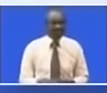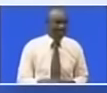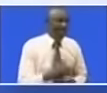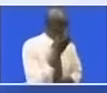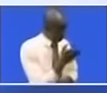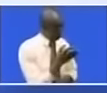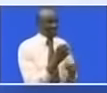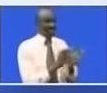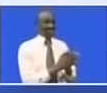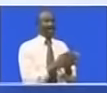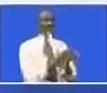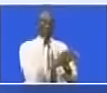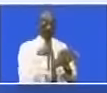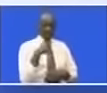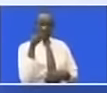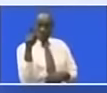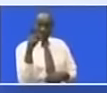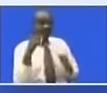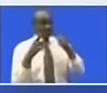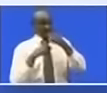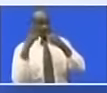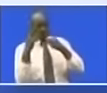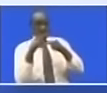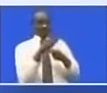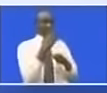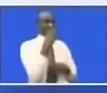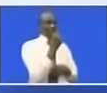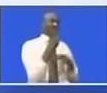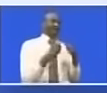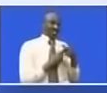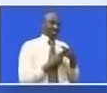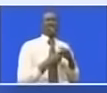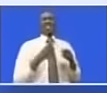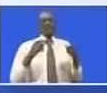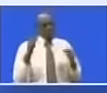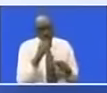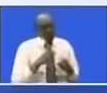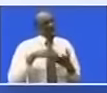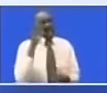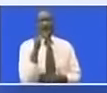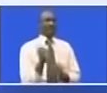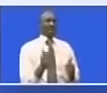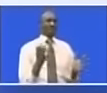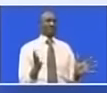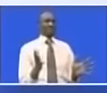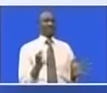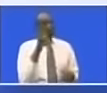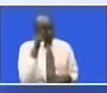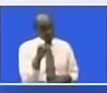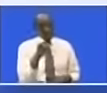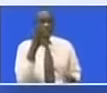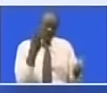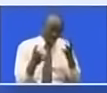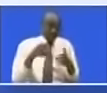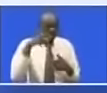age difference between the two candidates. One is 62 and the other one is 56, right? Mm-hmm. A six-year difference. So, So whether or